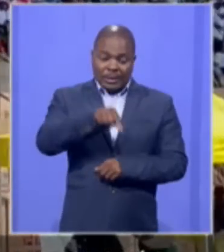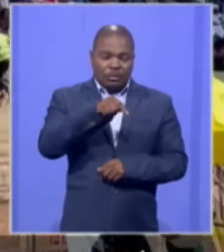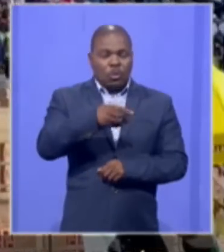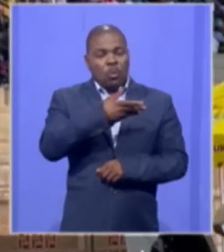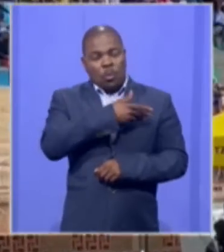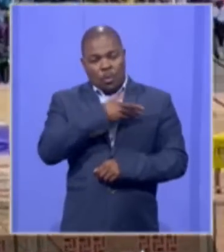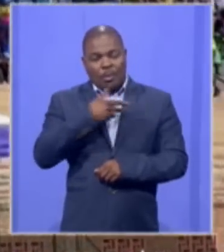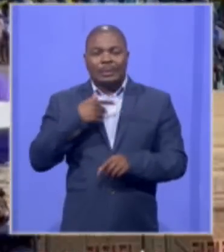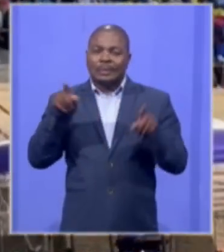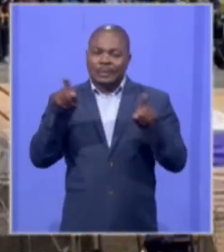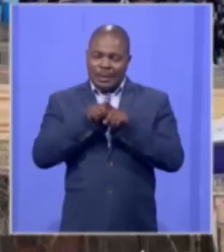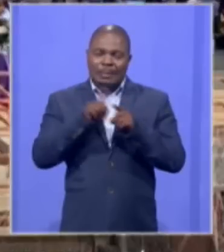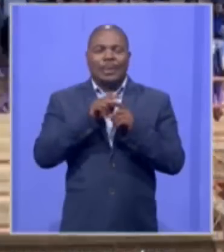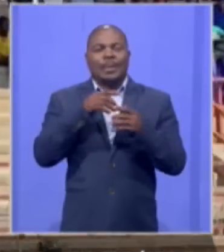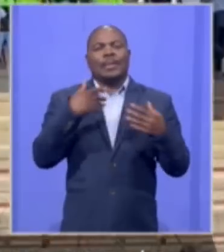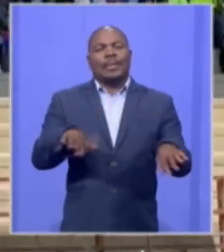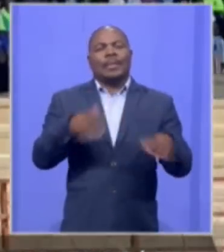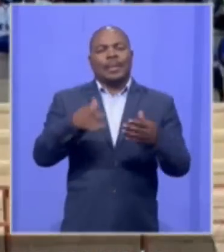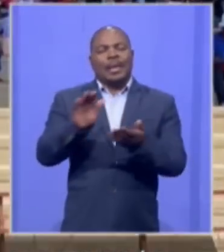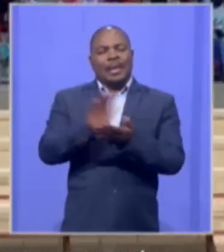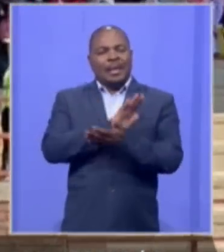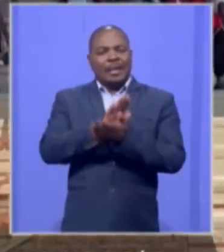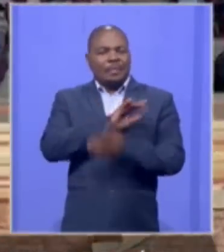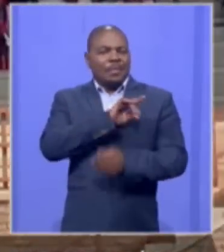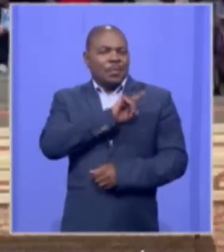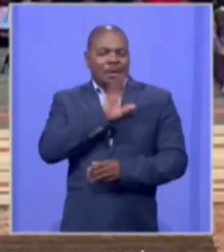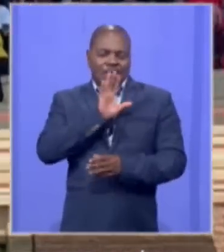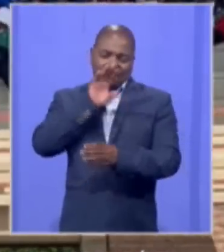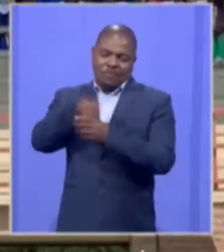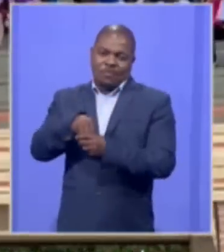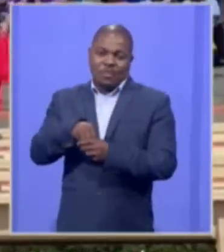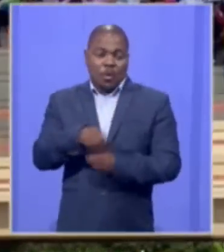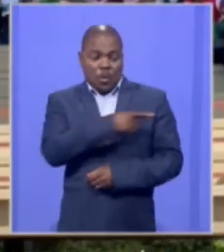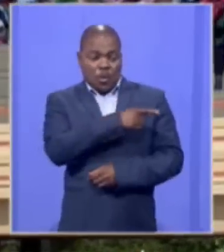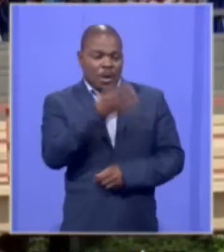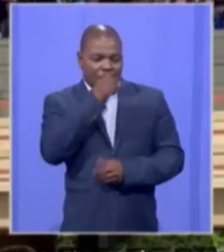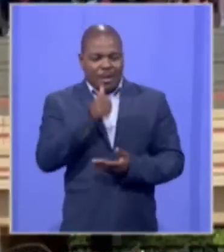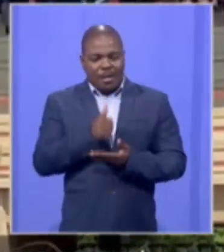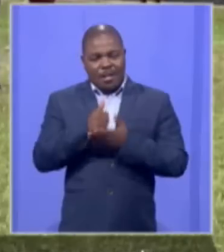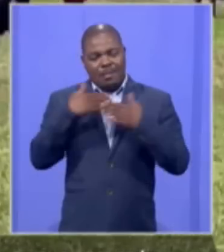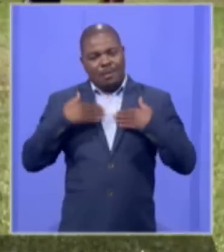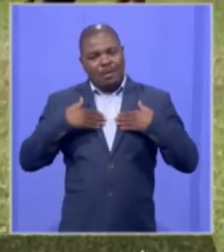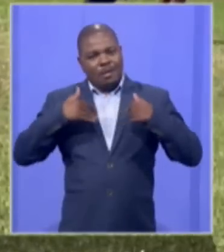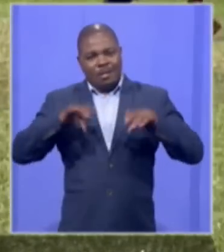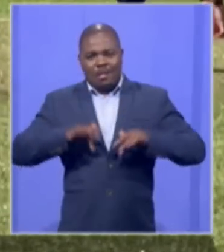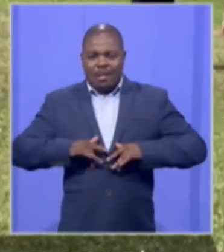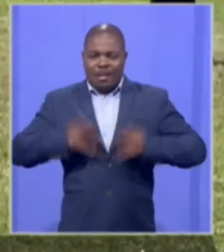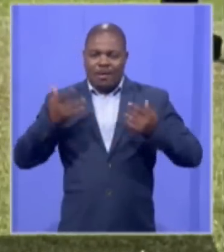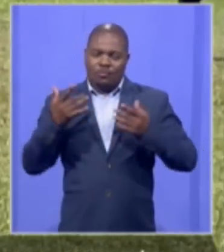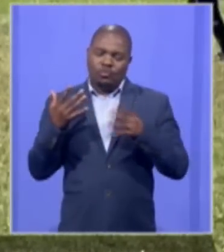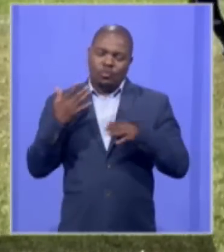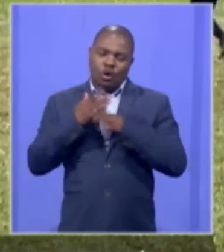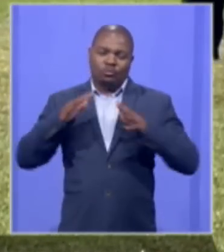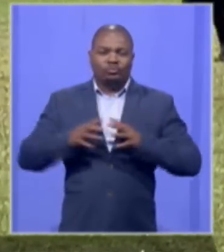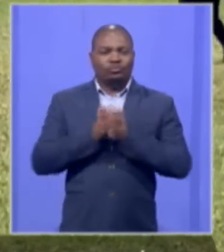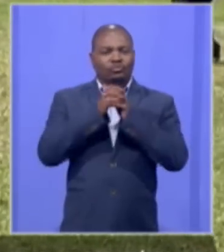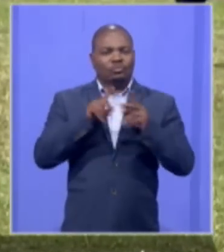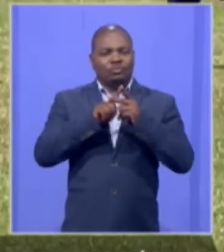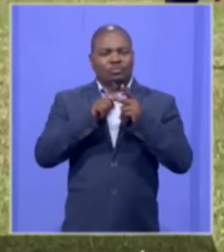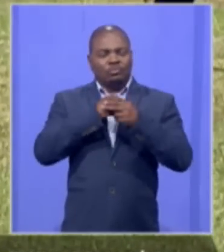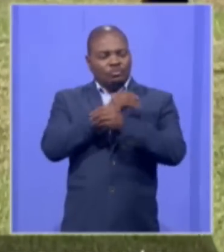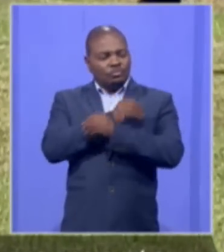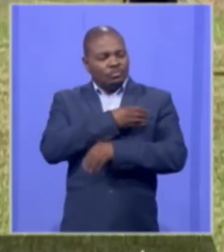ba laeditše lethabo go ba karolo ya tournament yeo. Ba re e hlohleletša bophelo bjo bo botse bo tee ga mmogo le